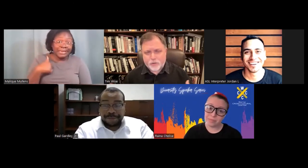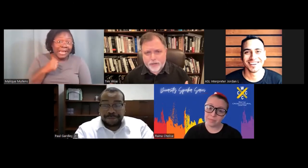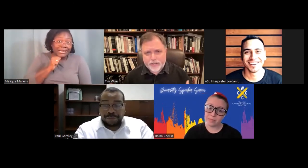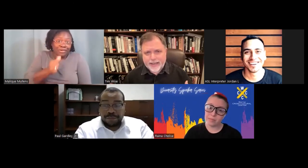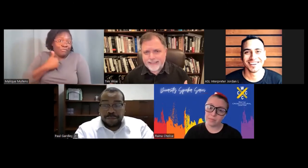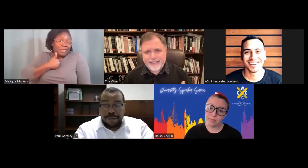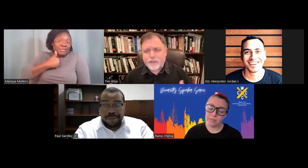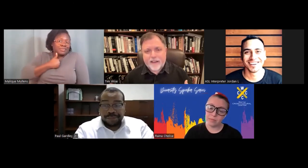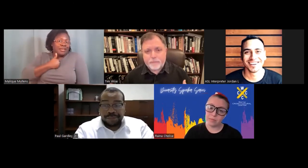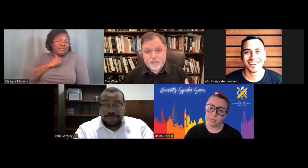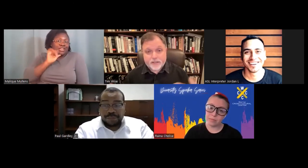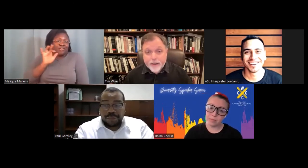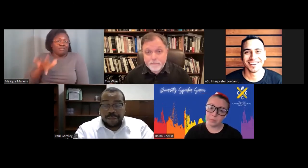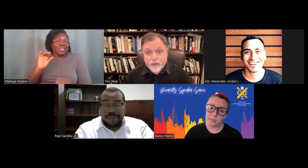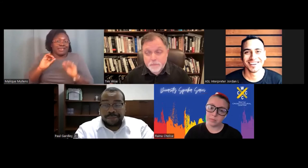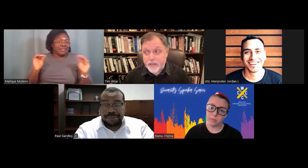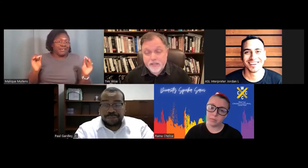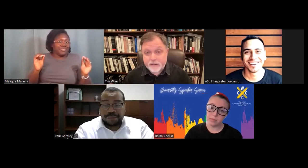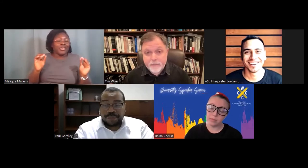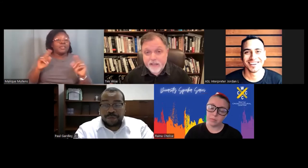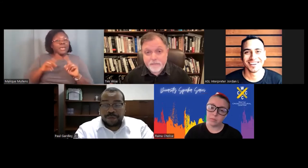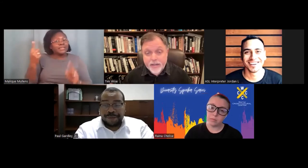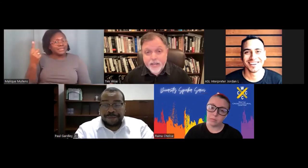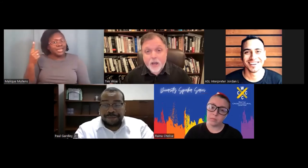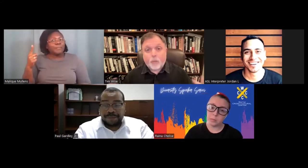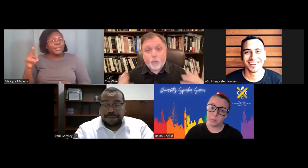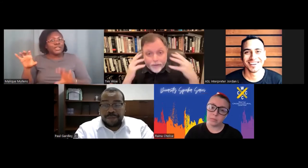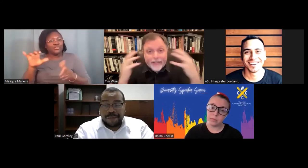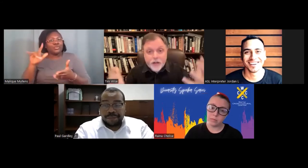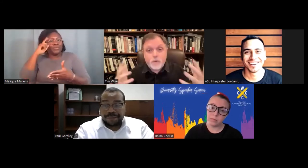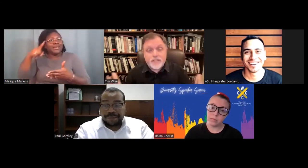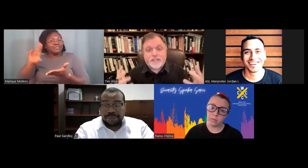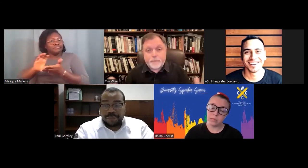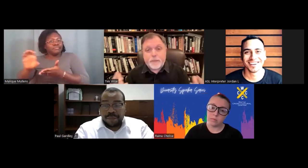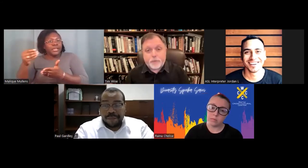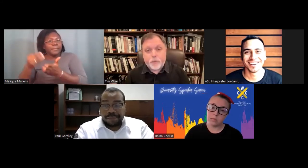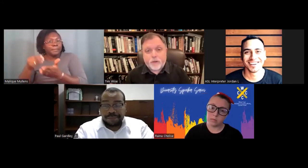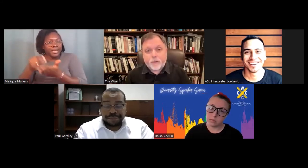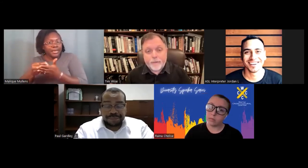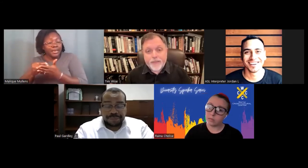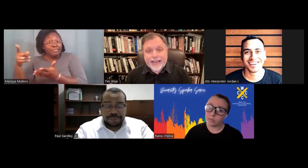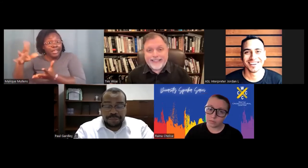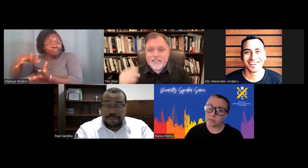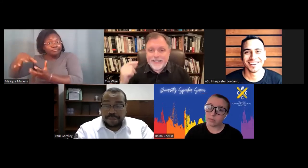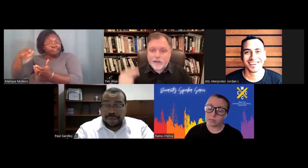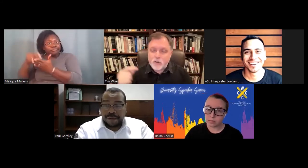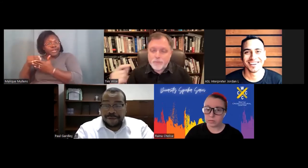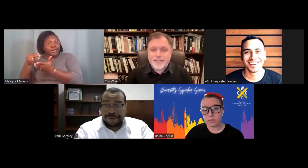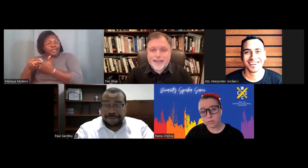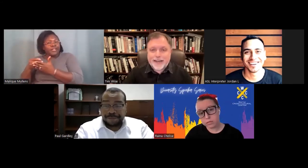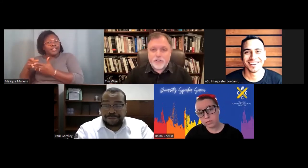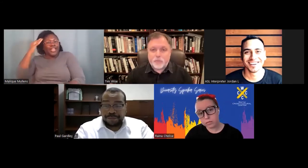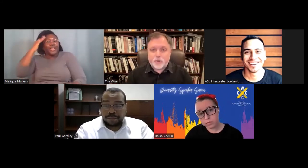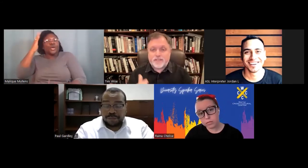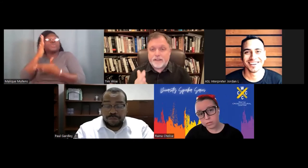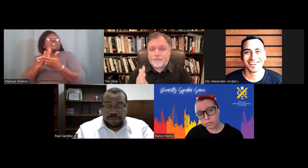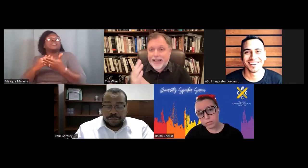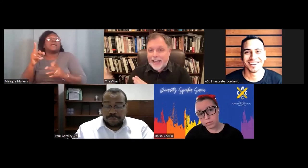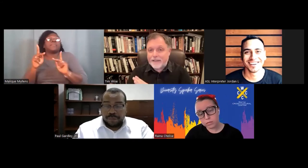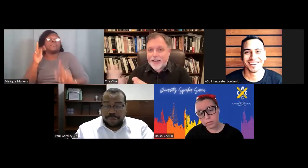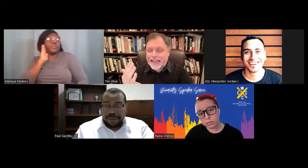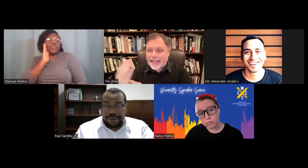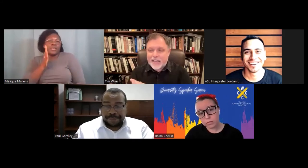on social media. I never have, but somebody must be because they're making money. Well, they know that some people will. And that's how human psychology works.